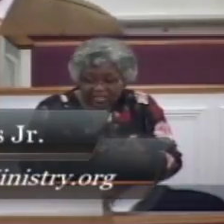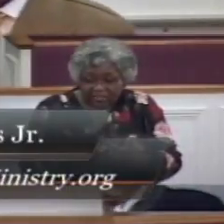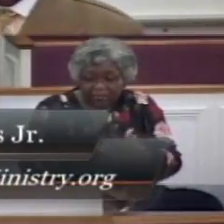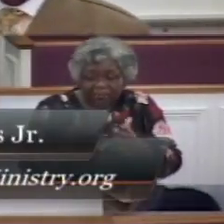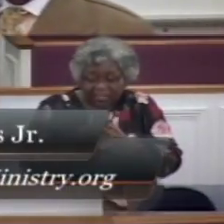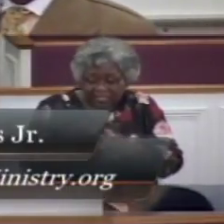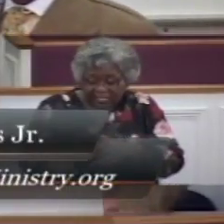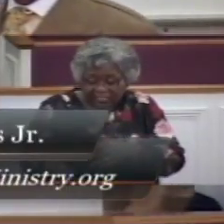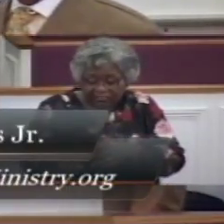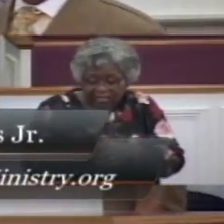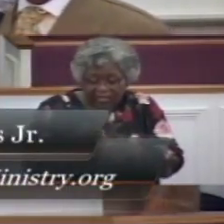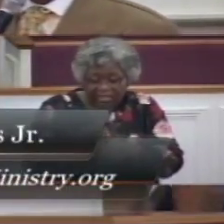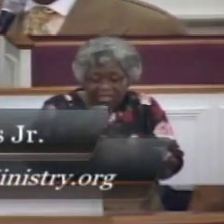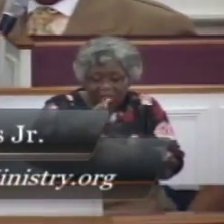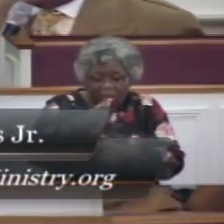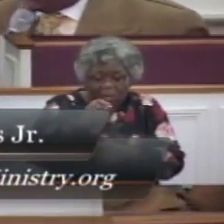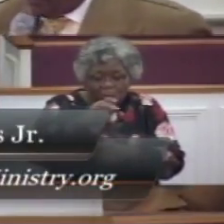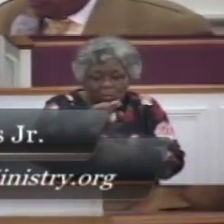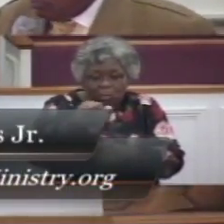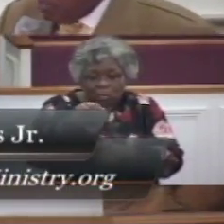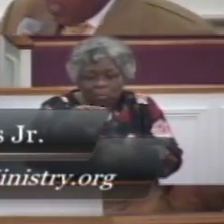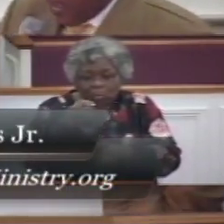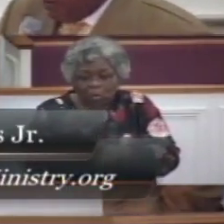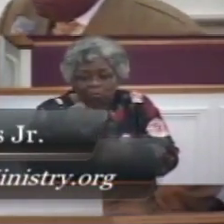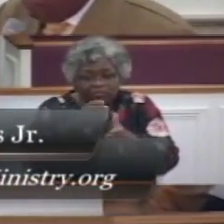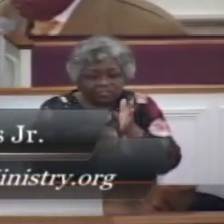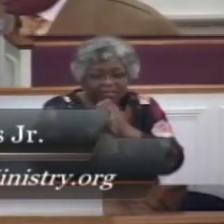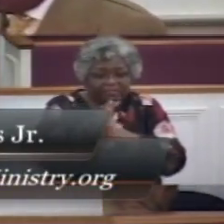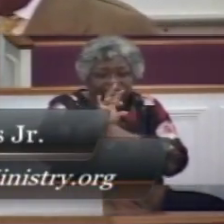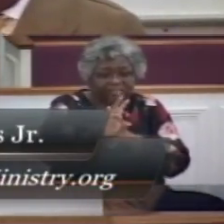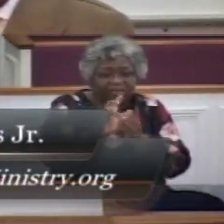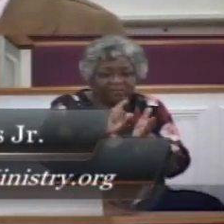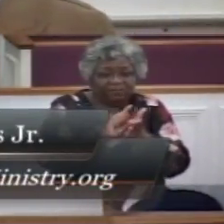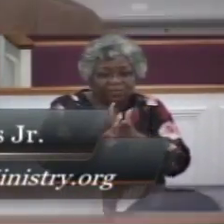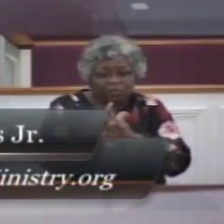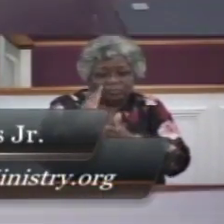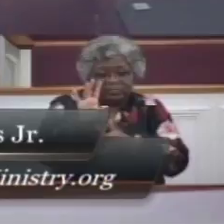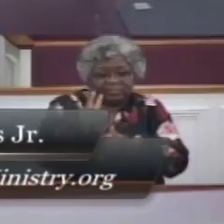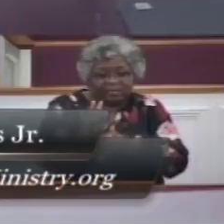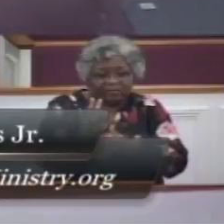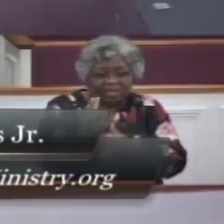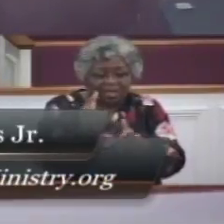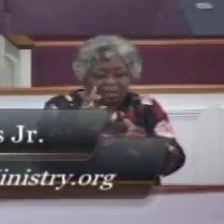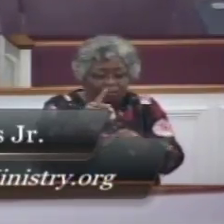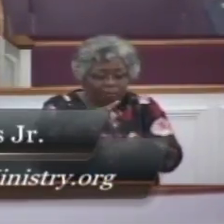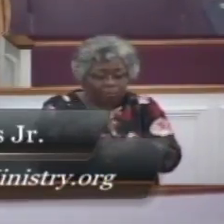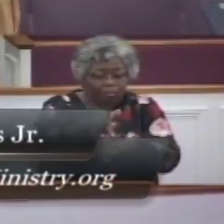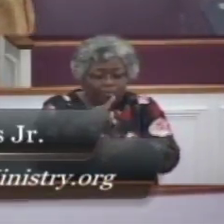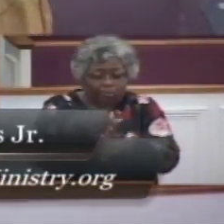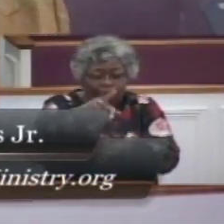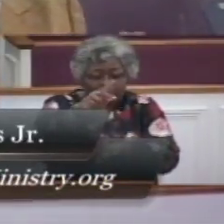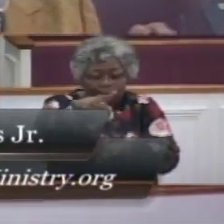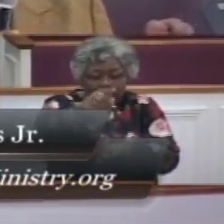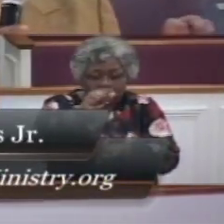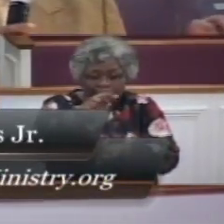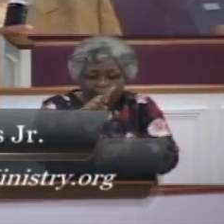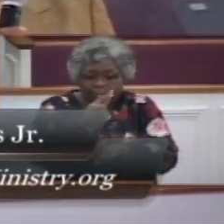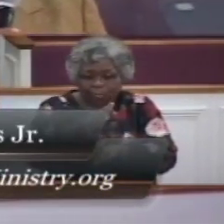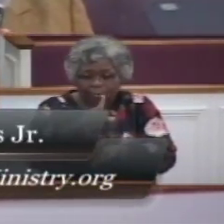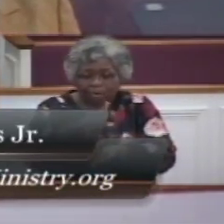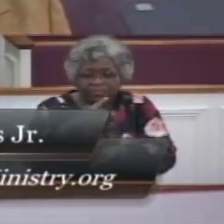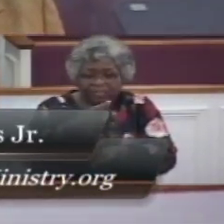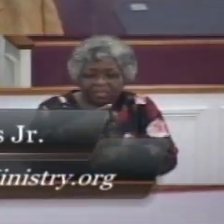is found in Romans chapter 7 and verse 7. Paul says, I would not